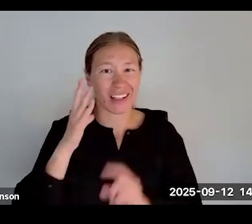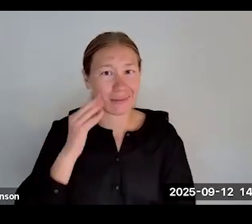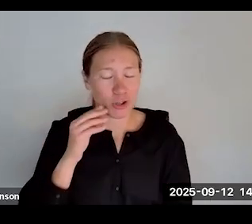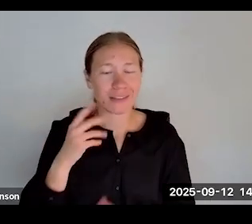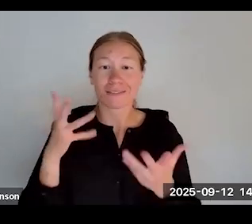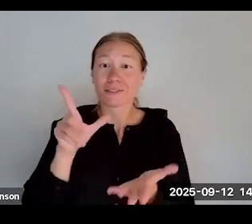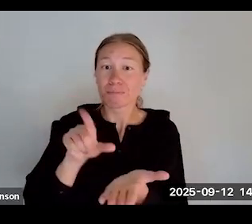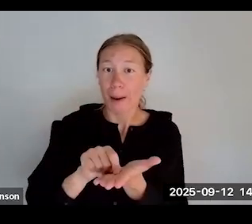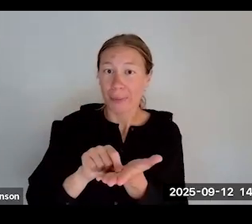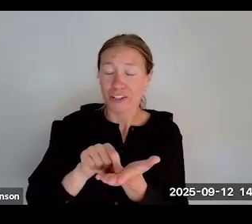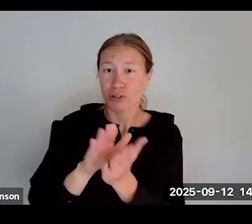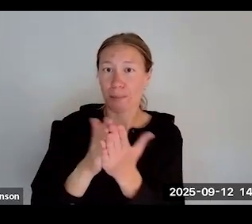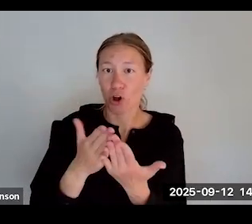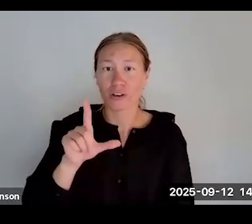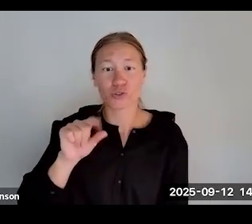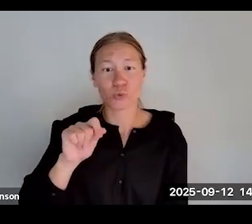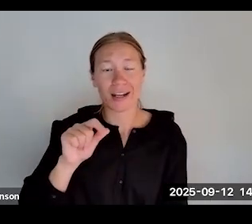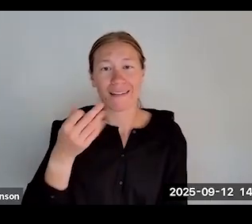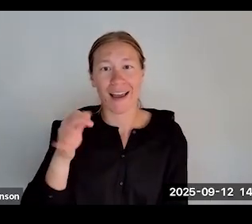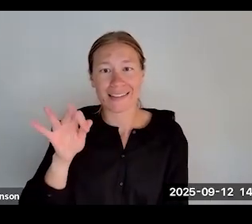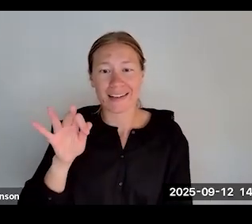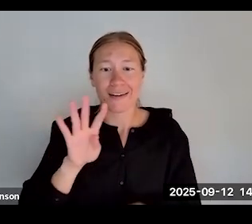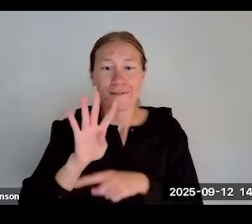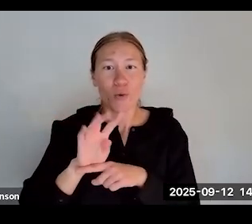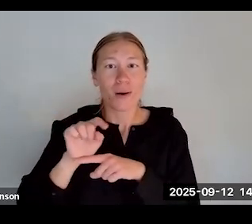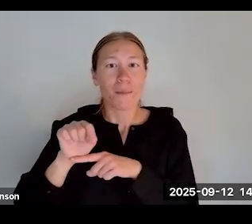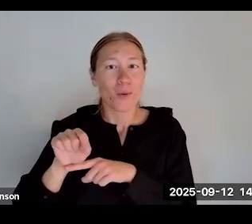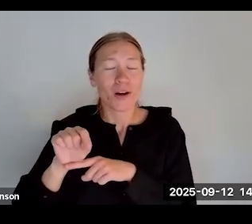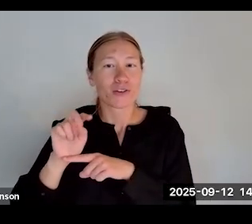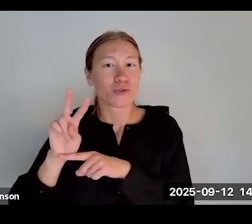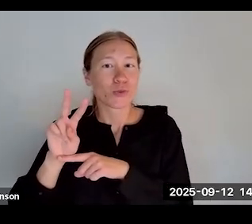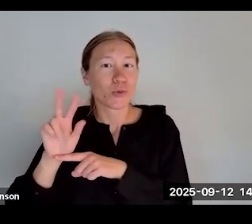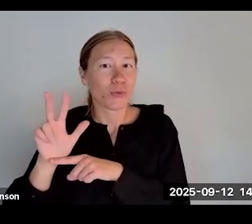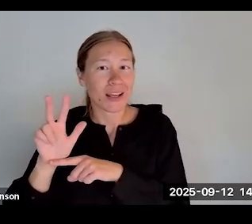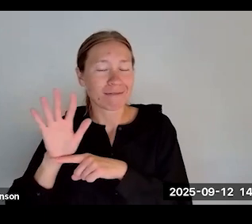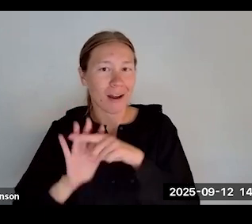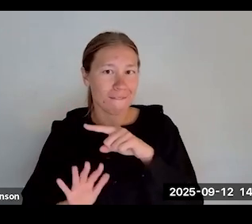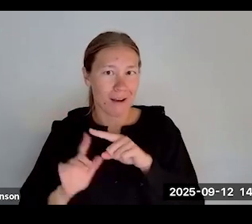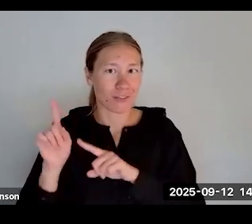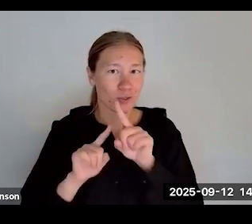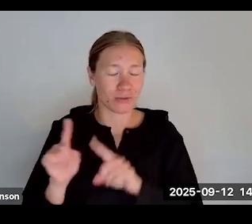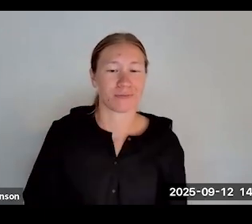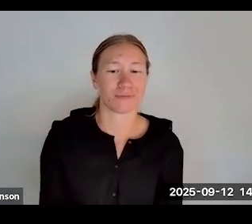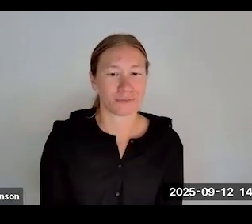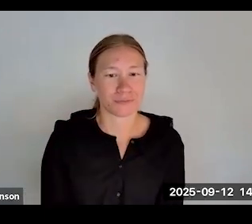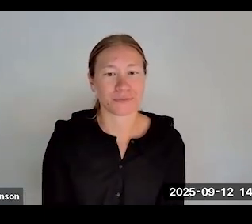2019 and has a Goodreads score of 4.23 stars. All